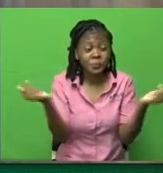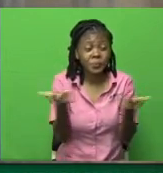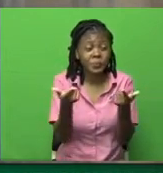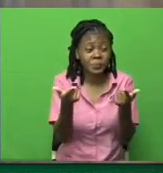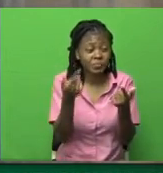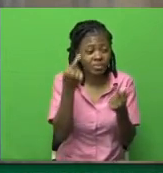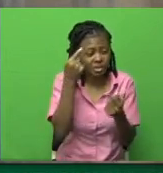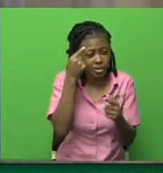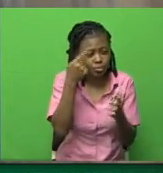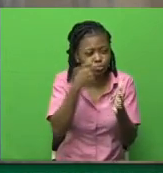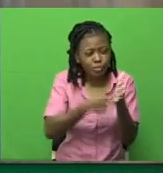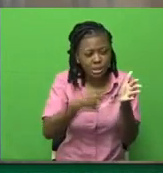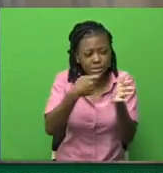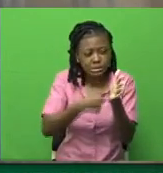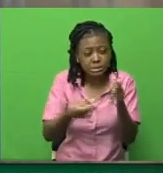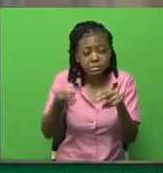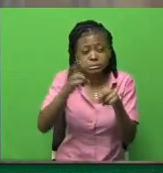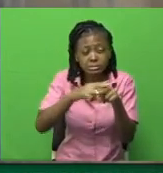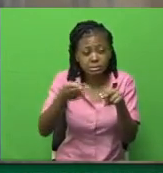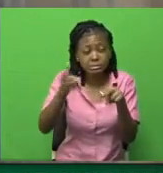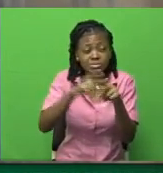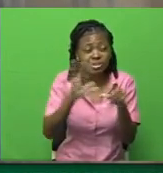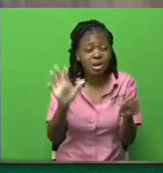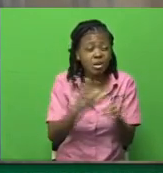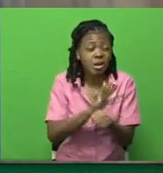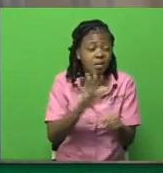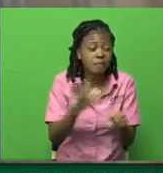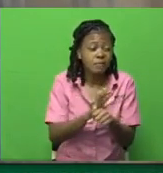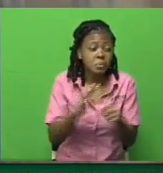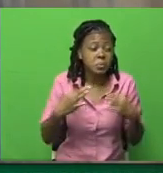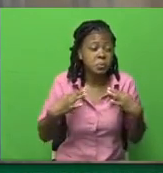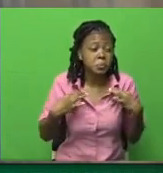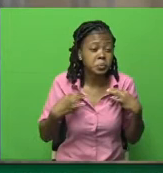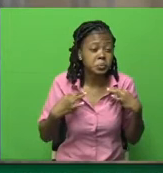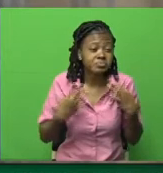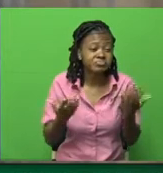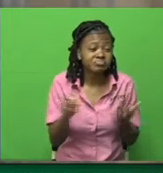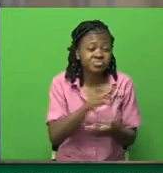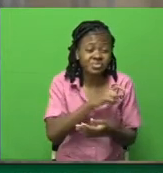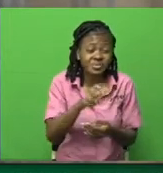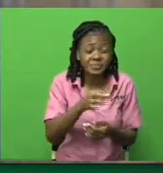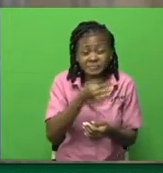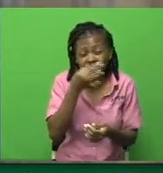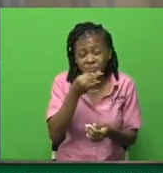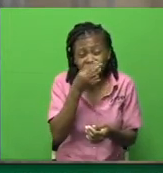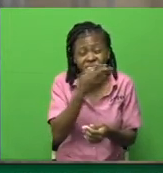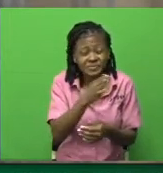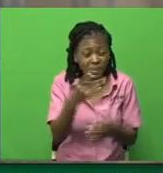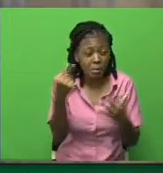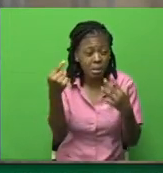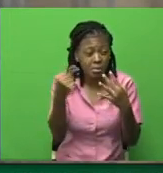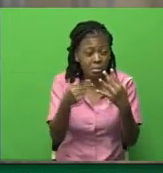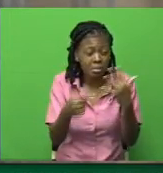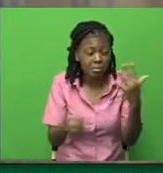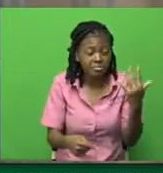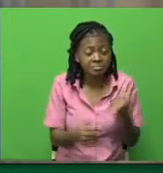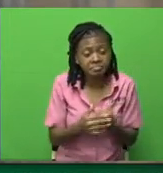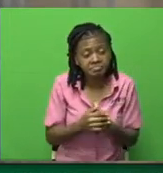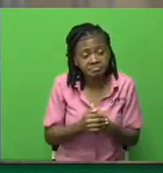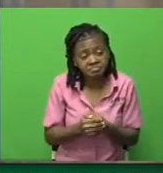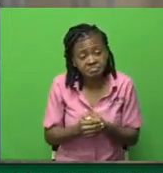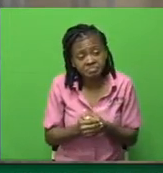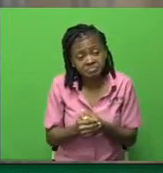whether in transport Hardware items clothing entertainment food prices had risen